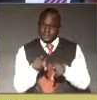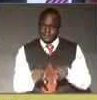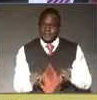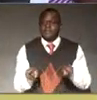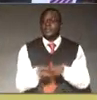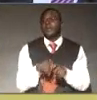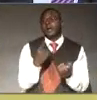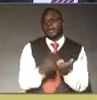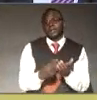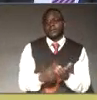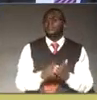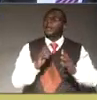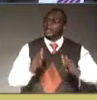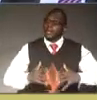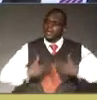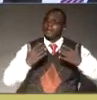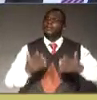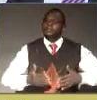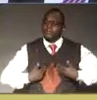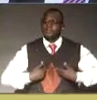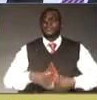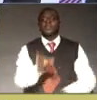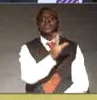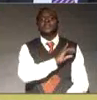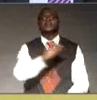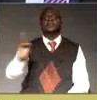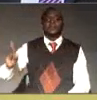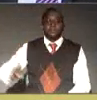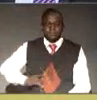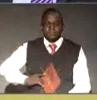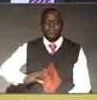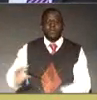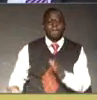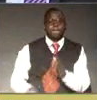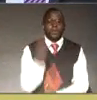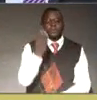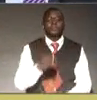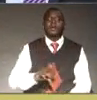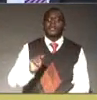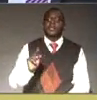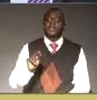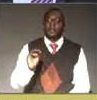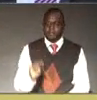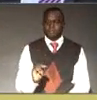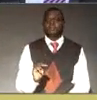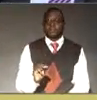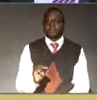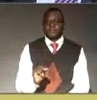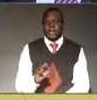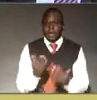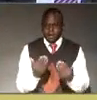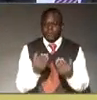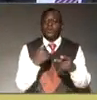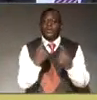a Ugandan, I'm so happy. This is the democracy that was ushered in by the NRM. As we talk